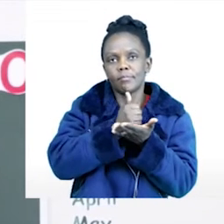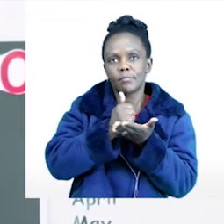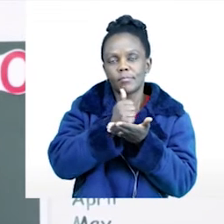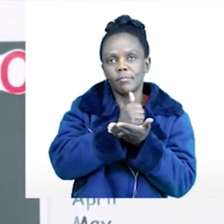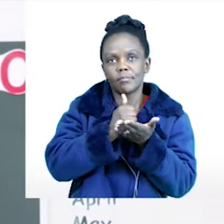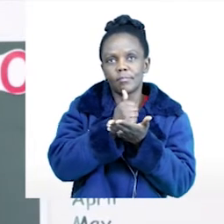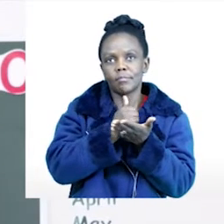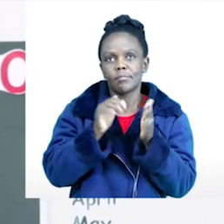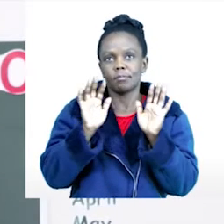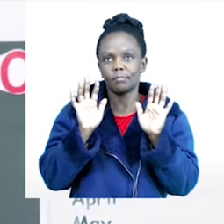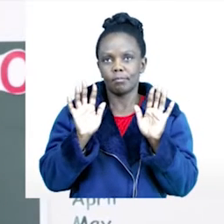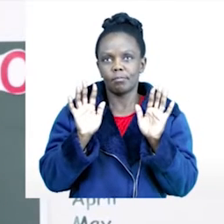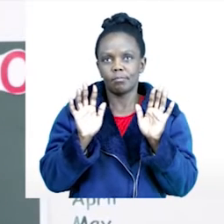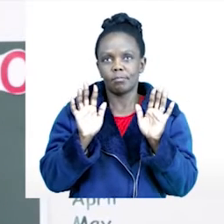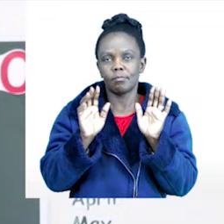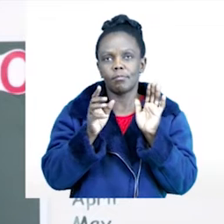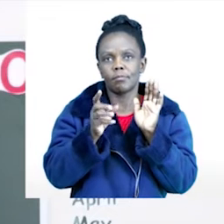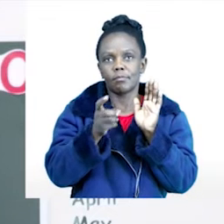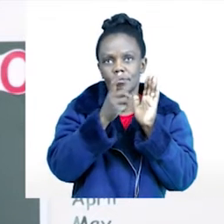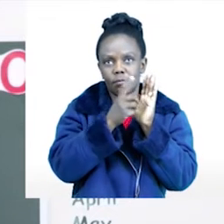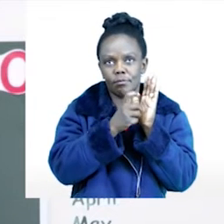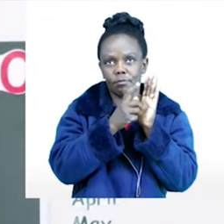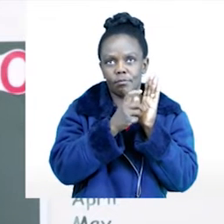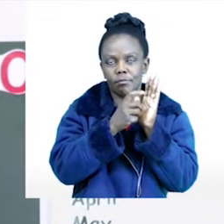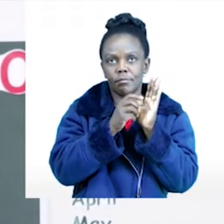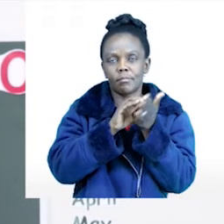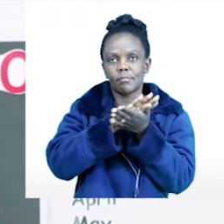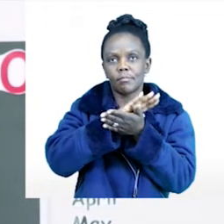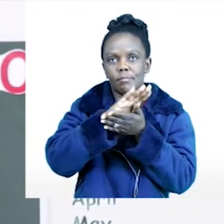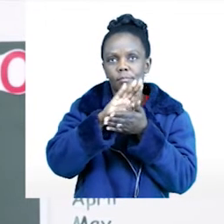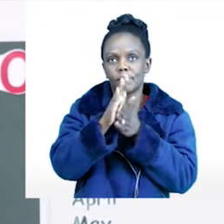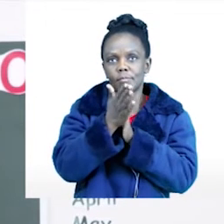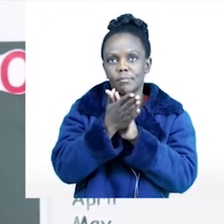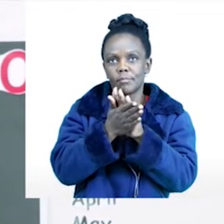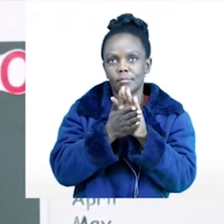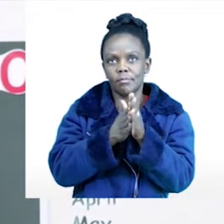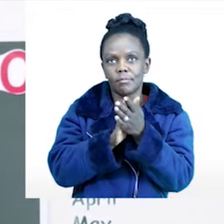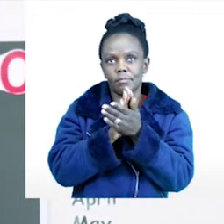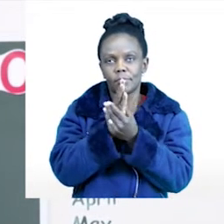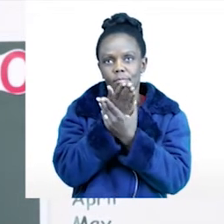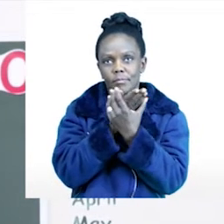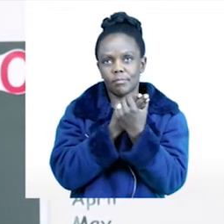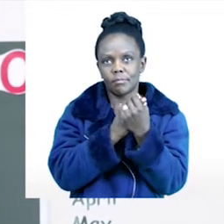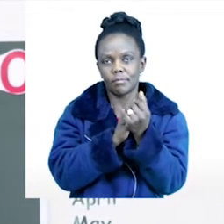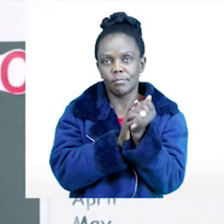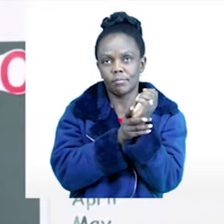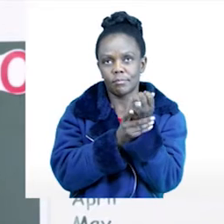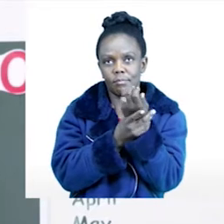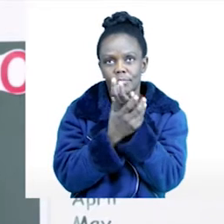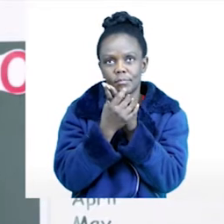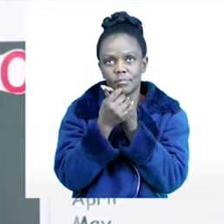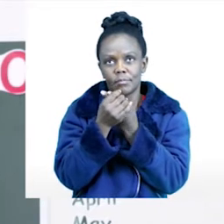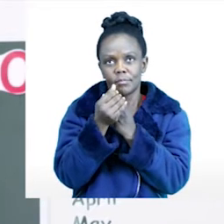must sanitize our hands. Remember, when we sanitize our hands, we are not only protecting